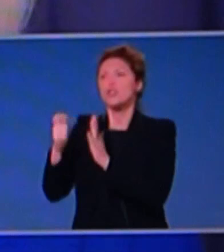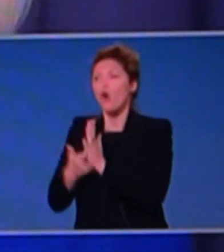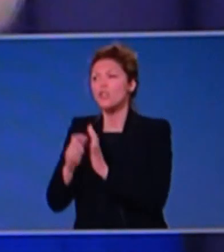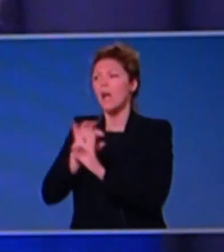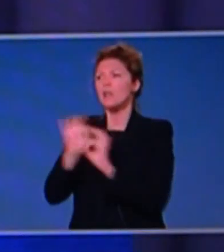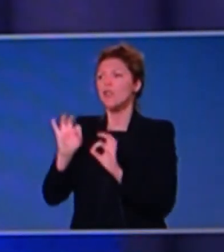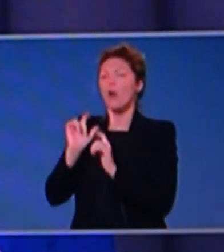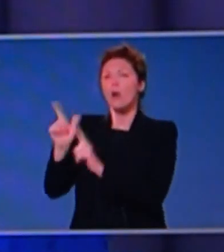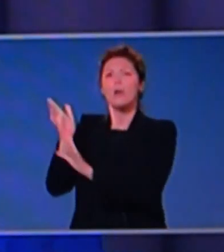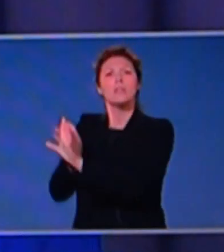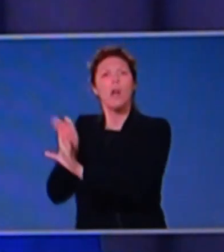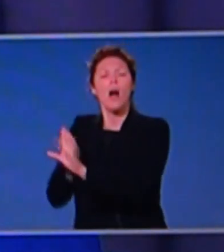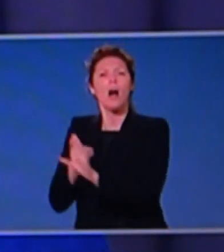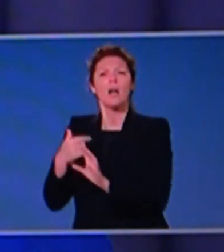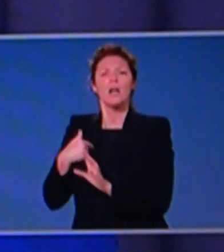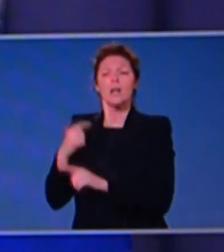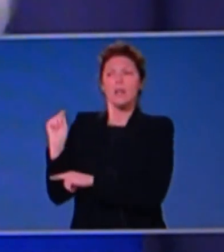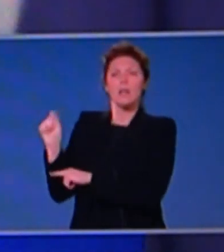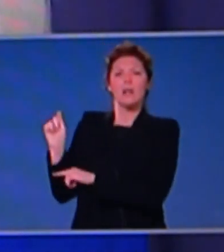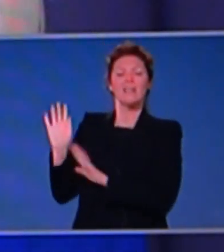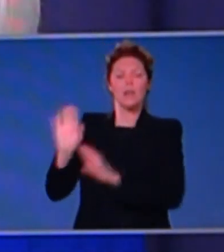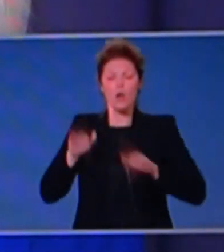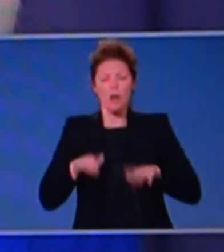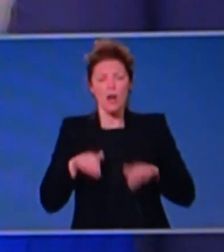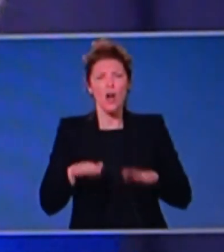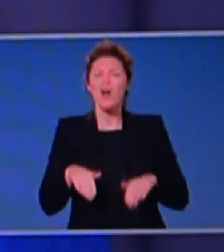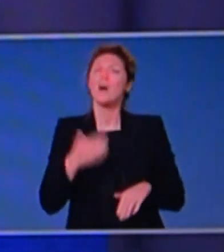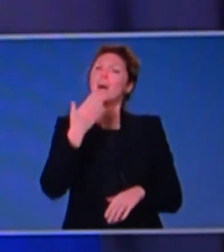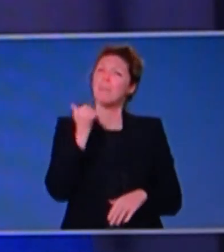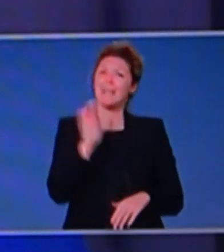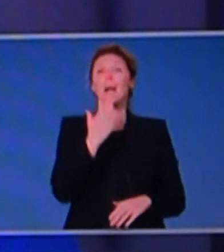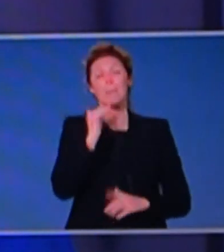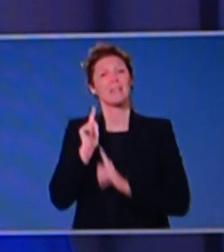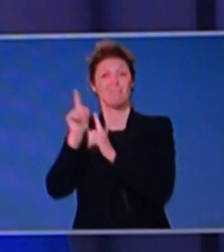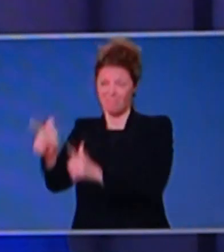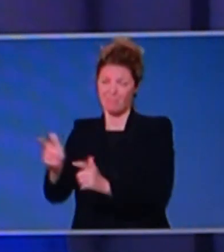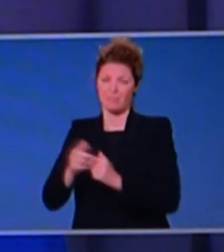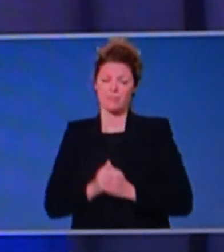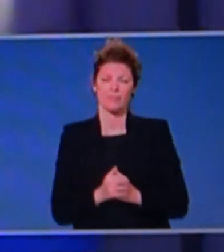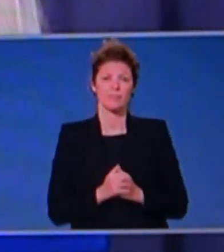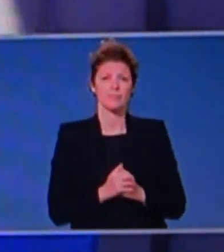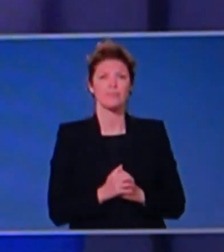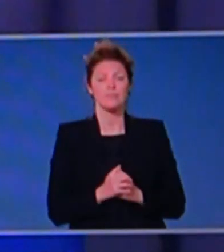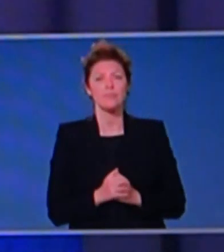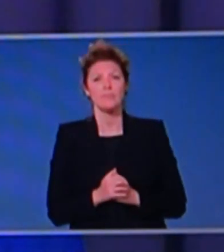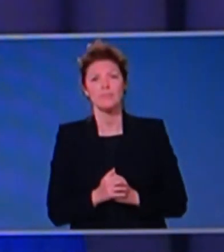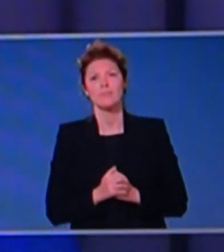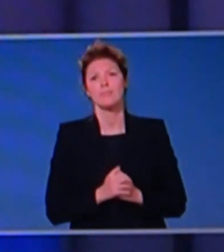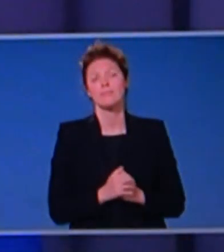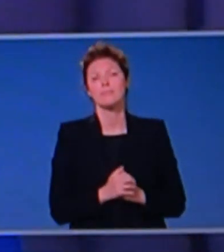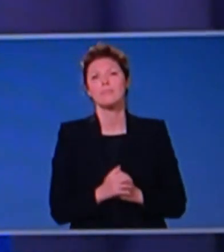But also just some circumstantial things that we're hearing, which I think it's just important to put to our notice. If I can just go, thank